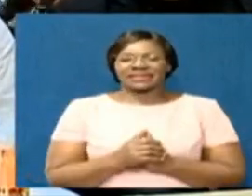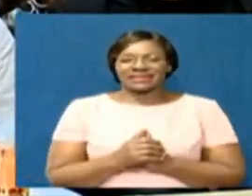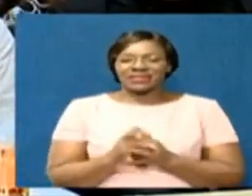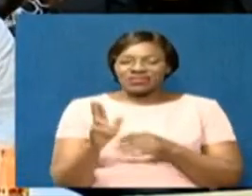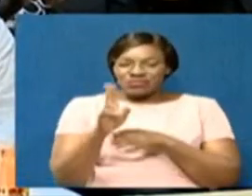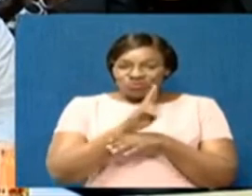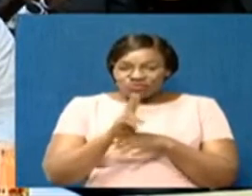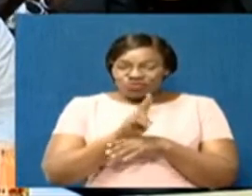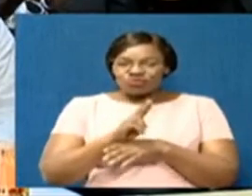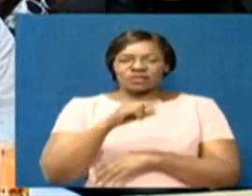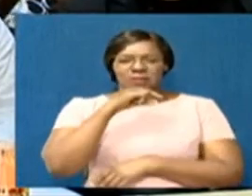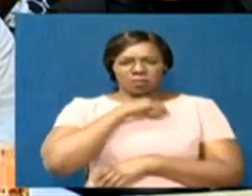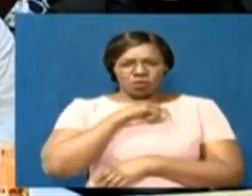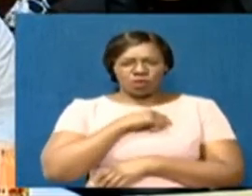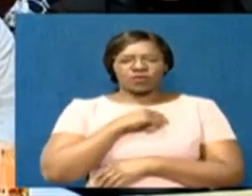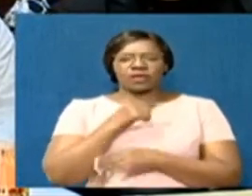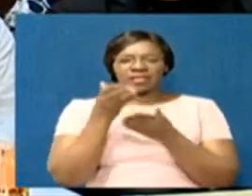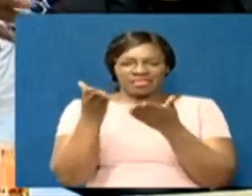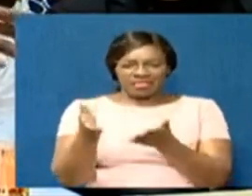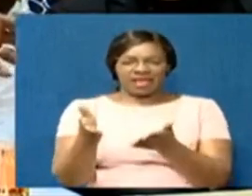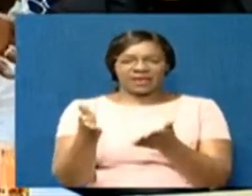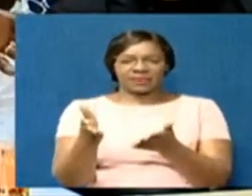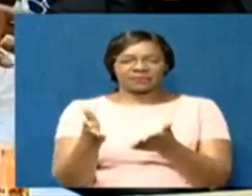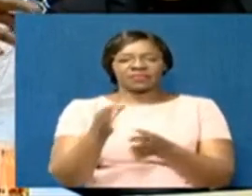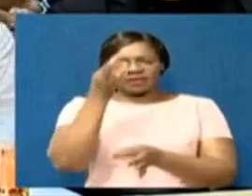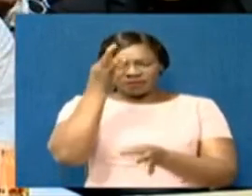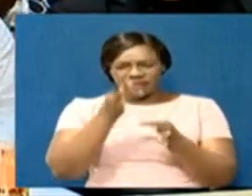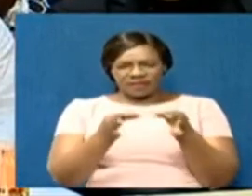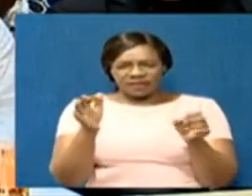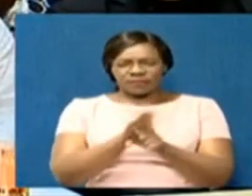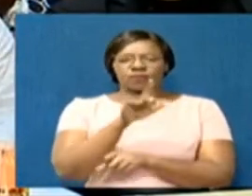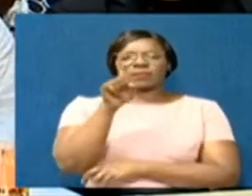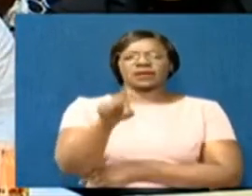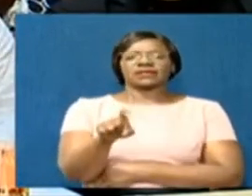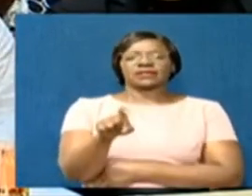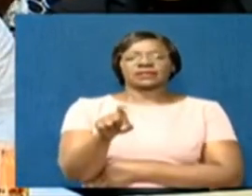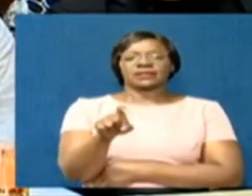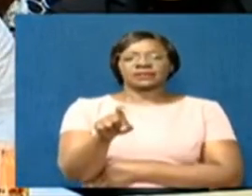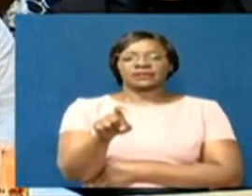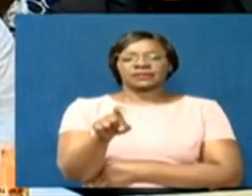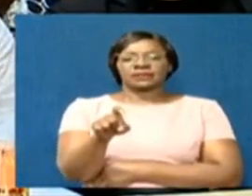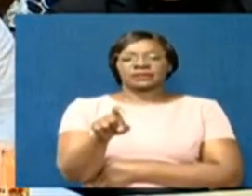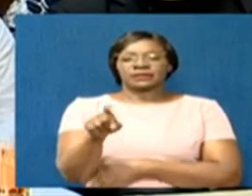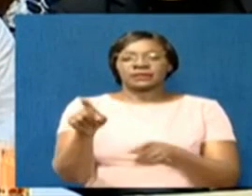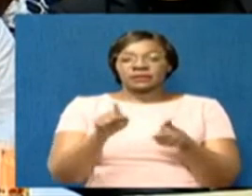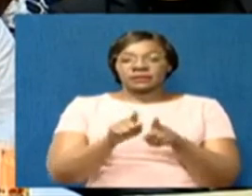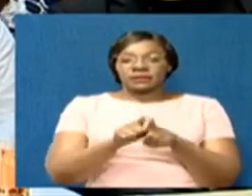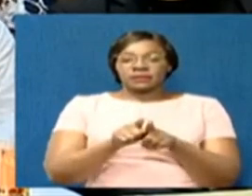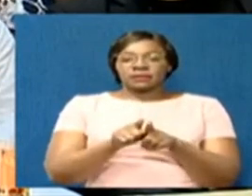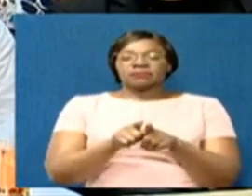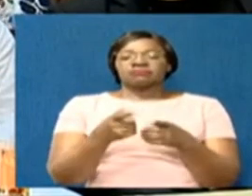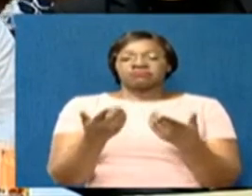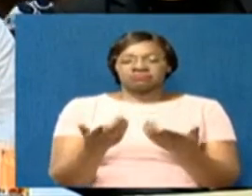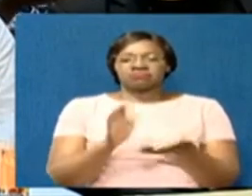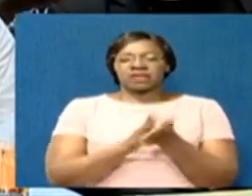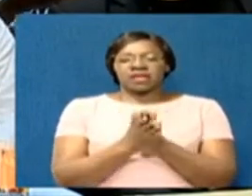Use profitably, faithfully, as to God, as